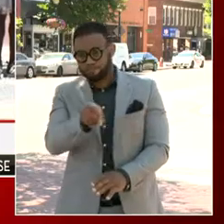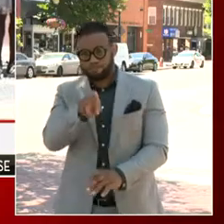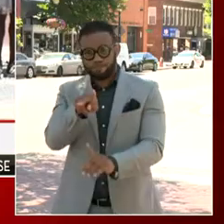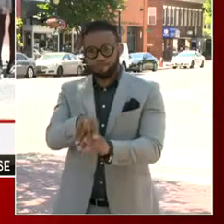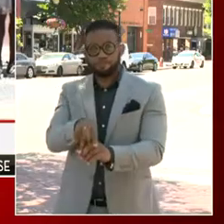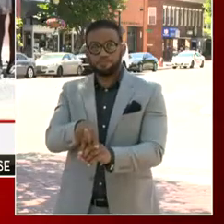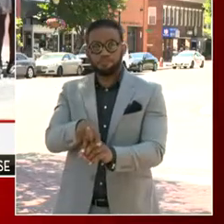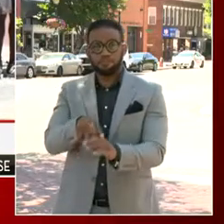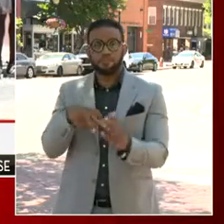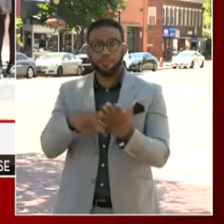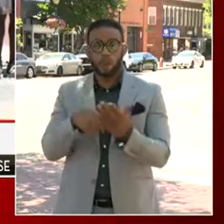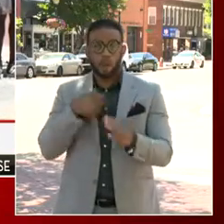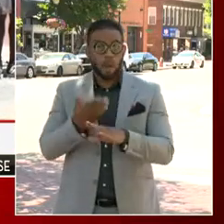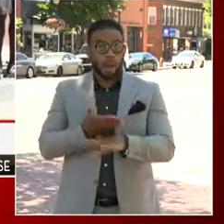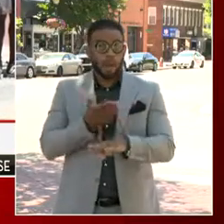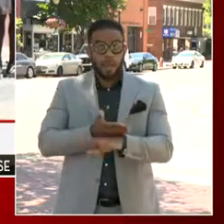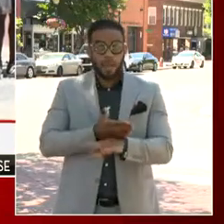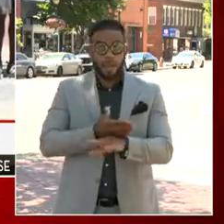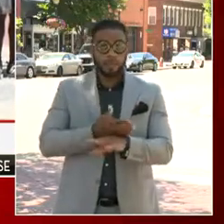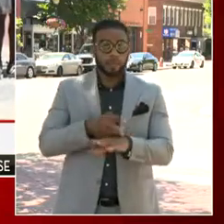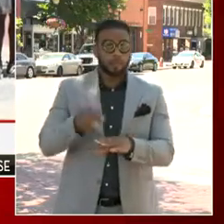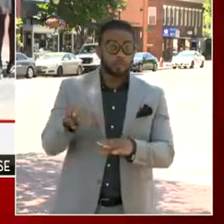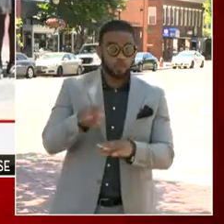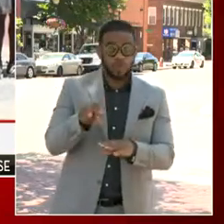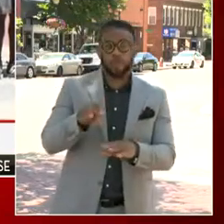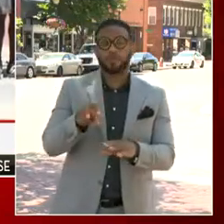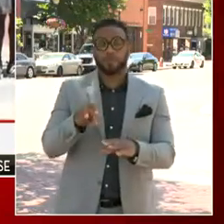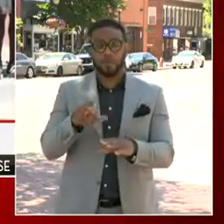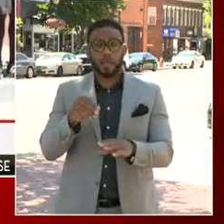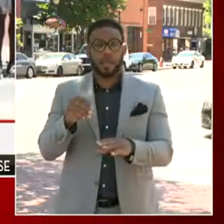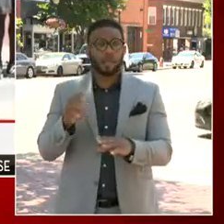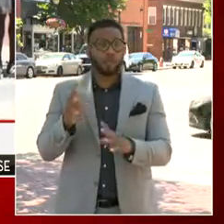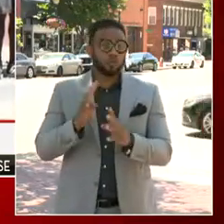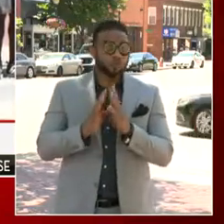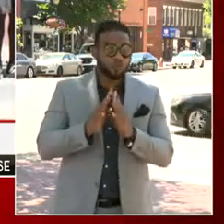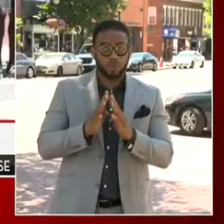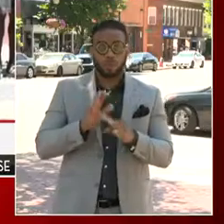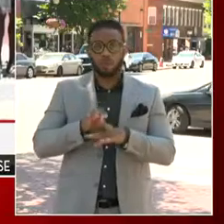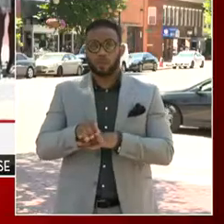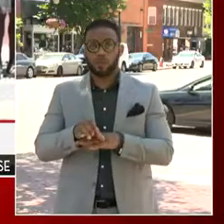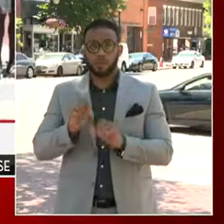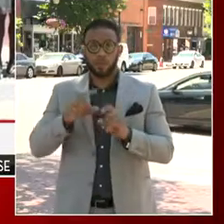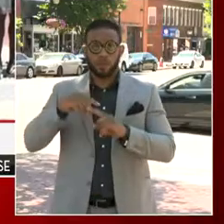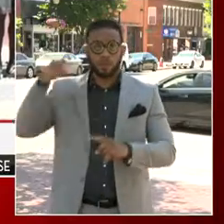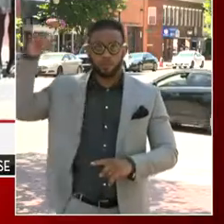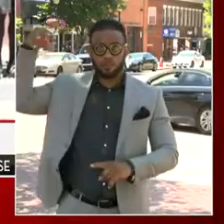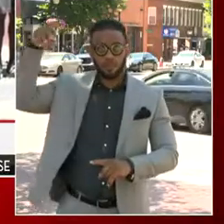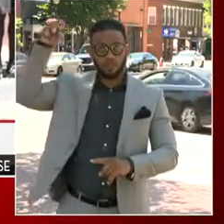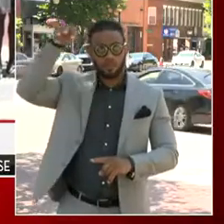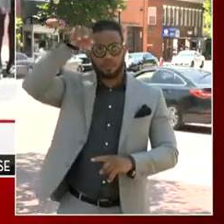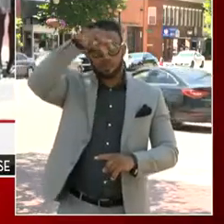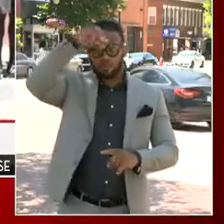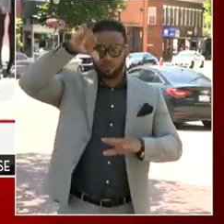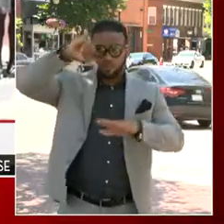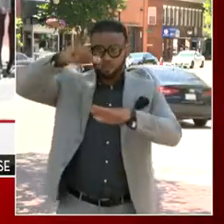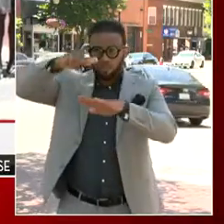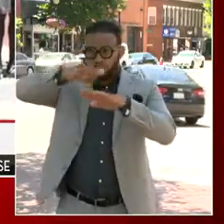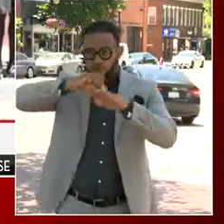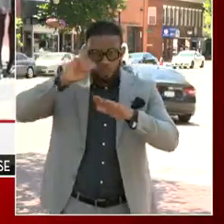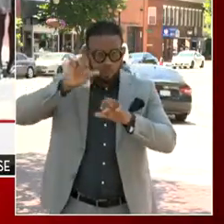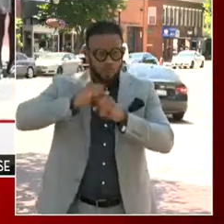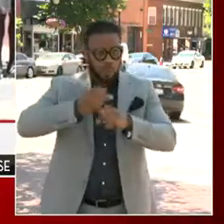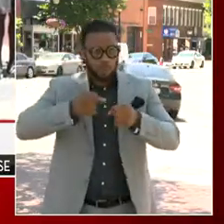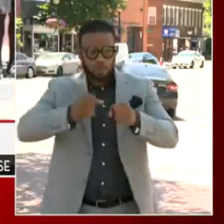We are enhancing our traffic enforcement capabilities with more and more cameras in places where we know that they will